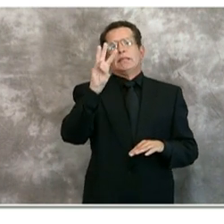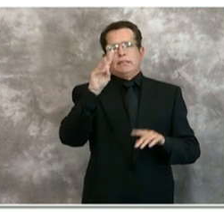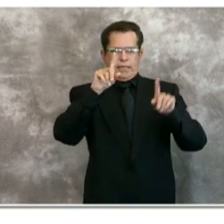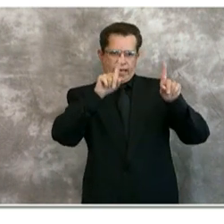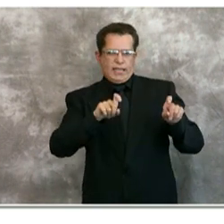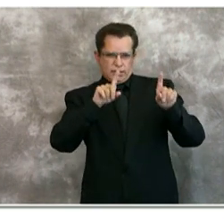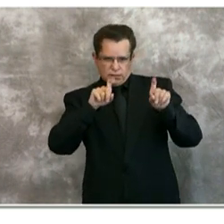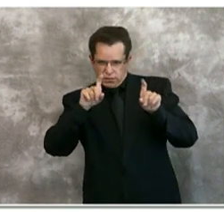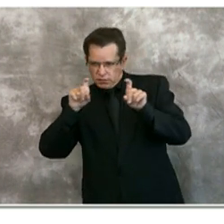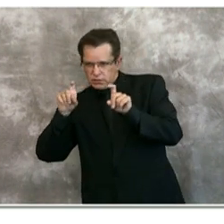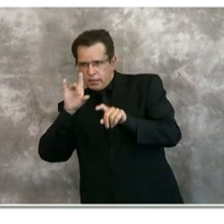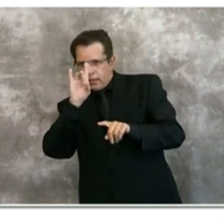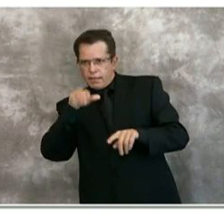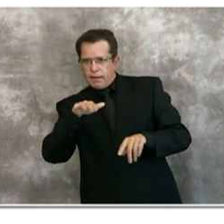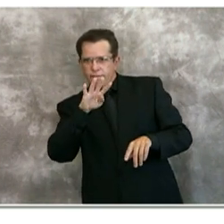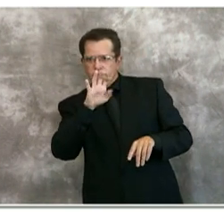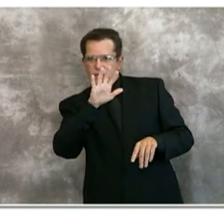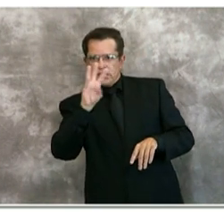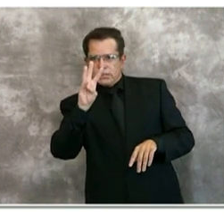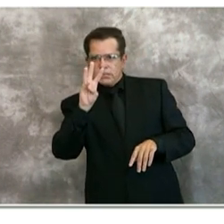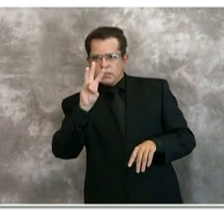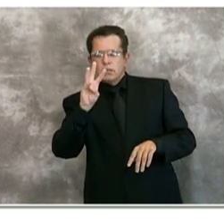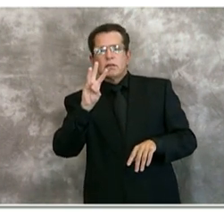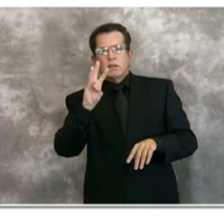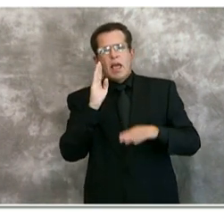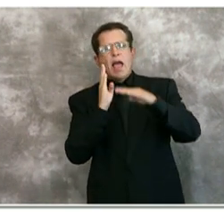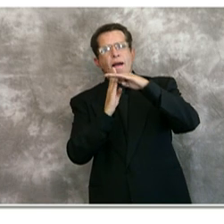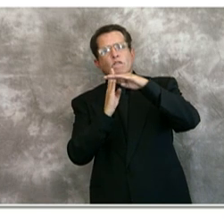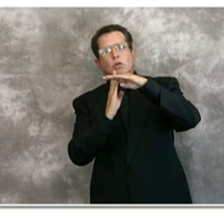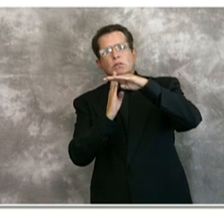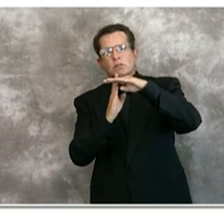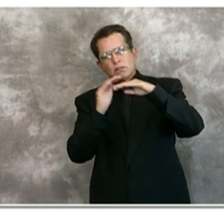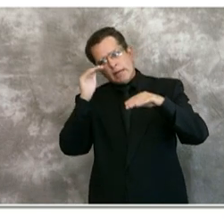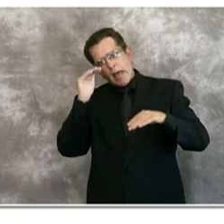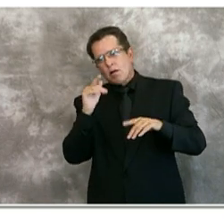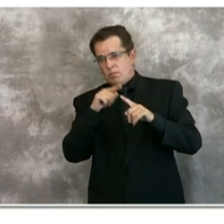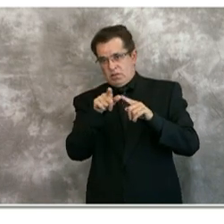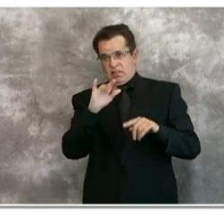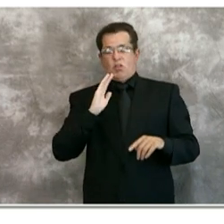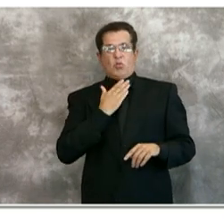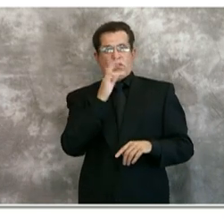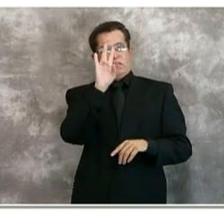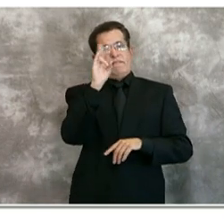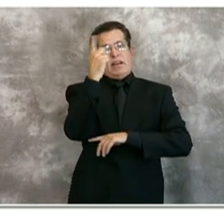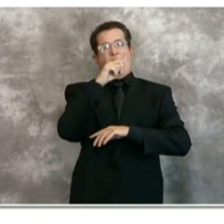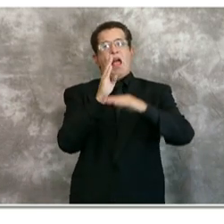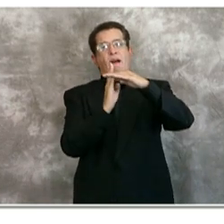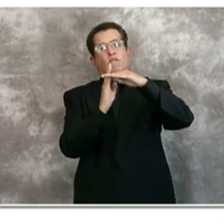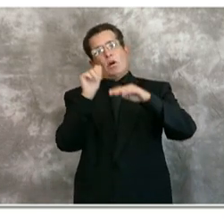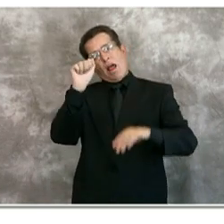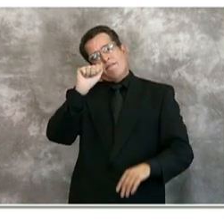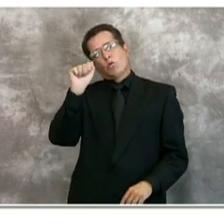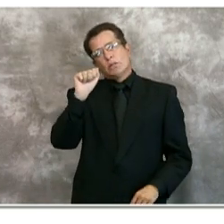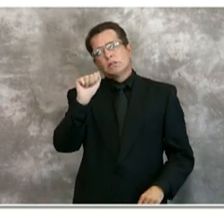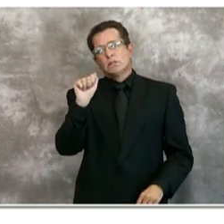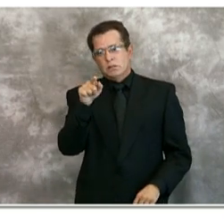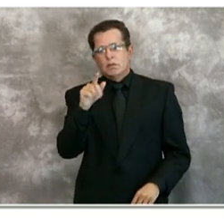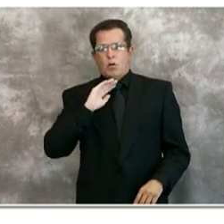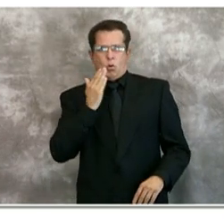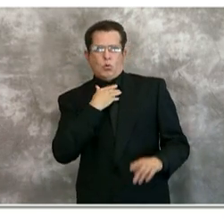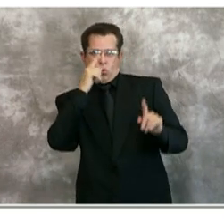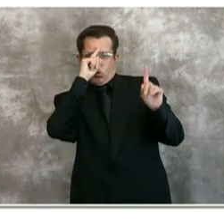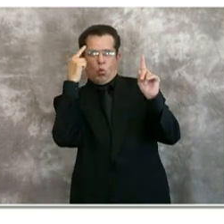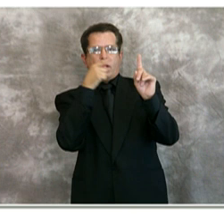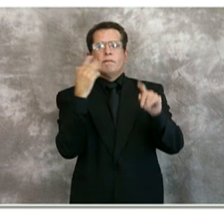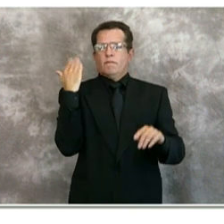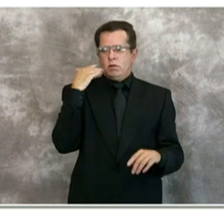average. Our daily numbers the last few days have been down a little bit, but this remains our 7-day average of reporting. You might note that our goal is up a little bit. It was